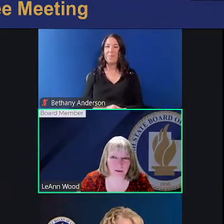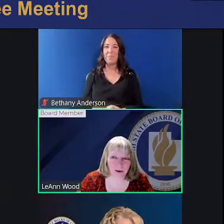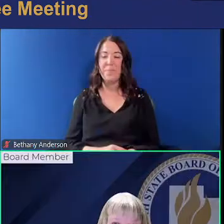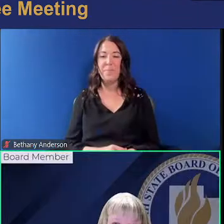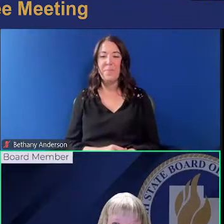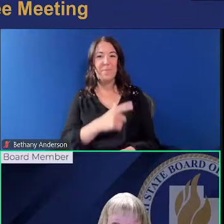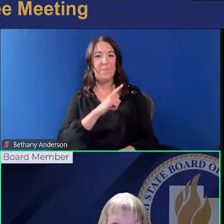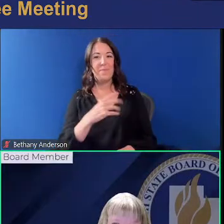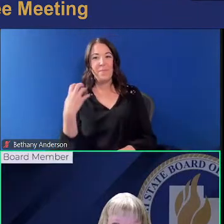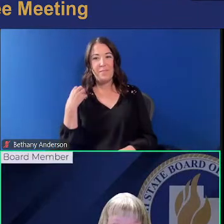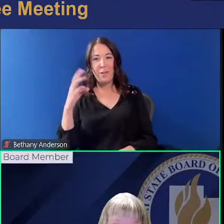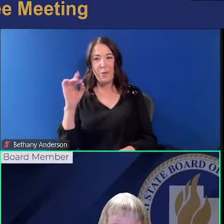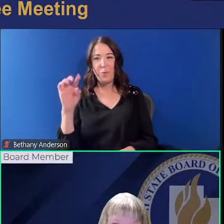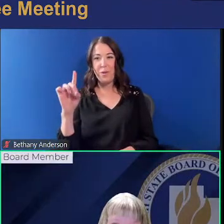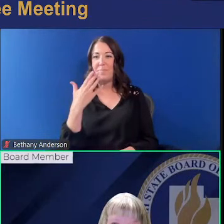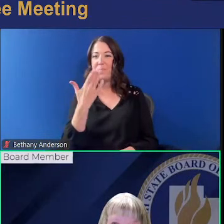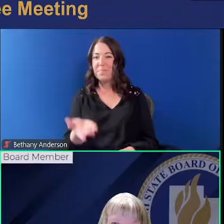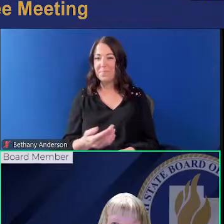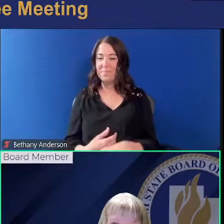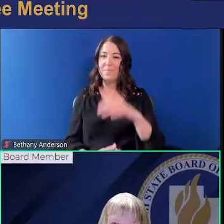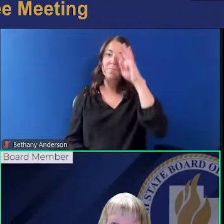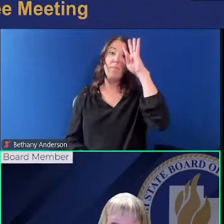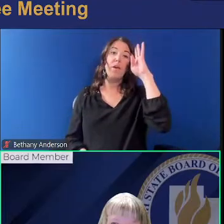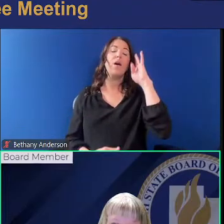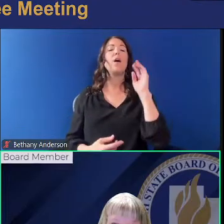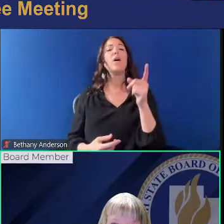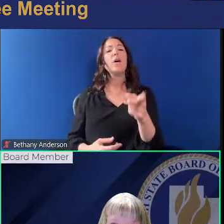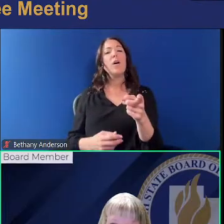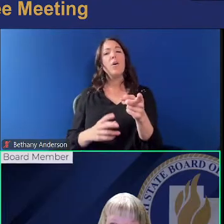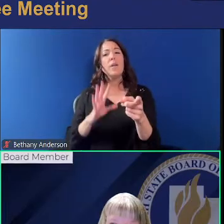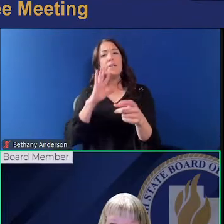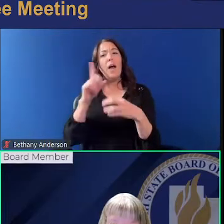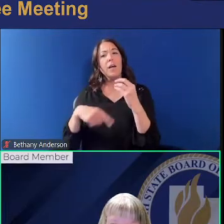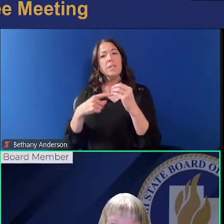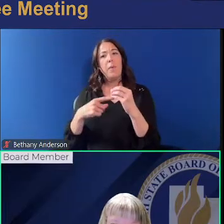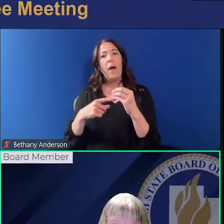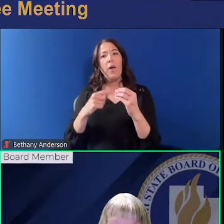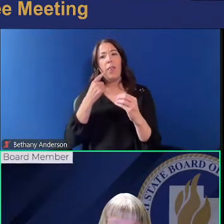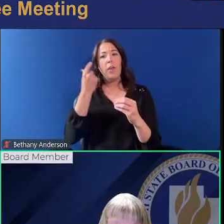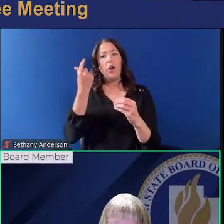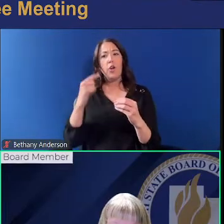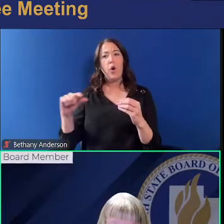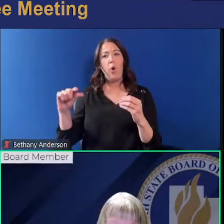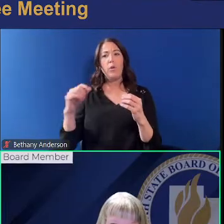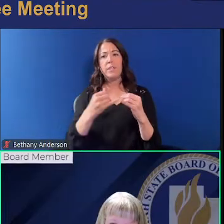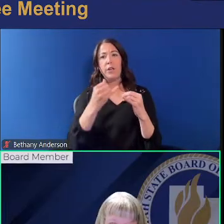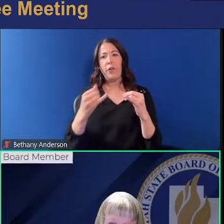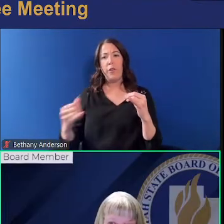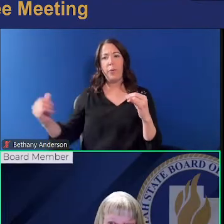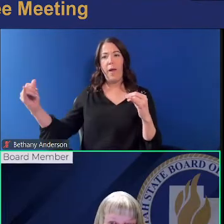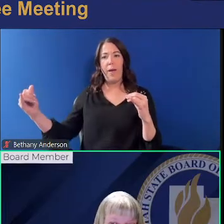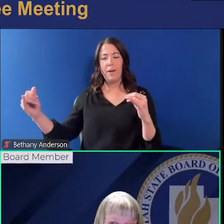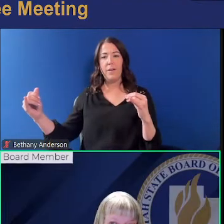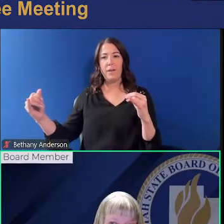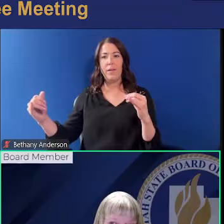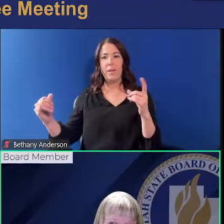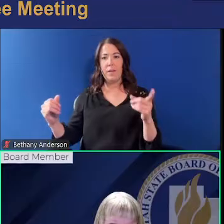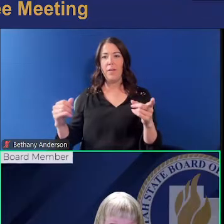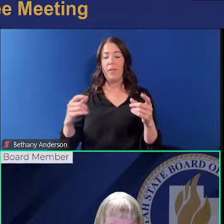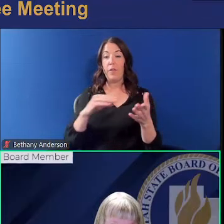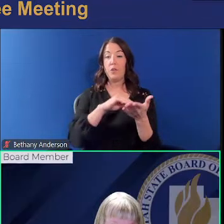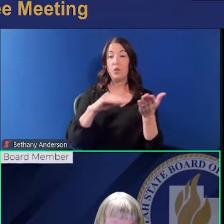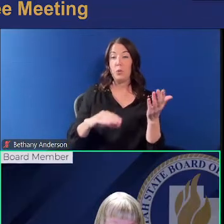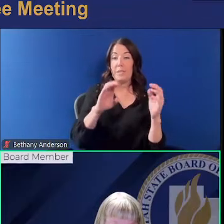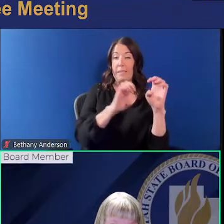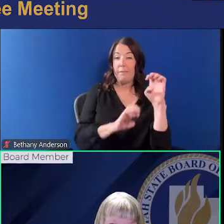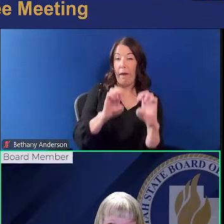Thank you. When it talks about the golden thread, the logical documented connection between a student's